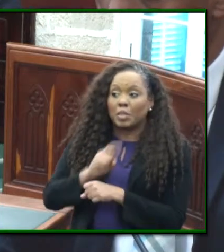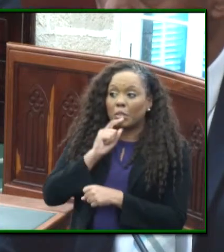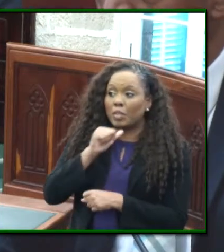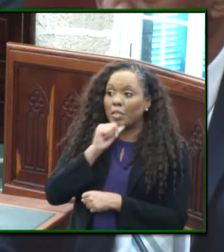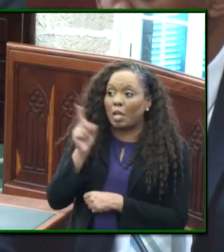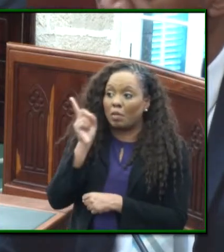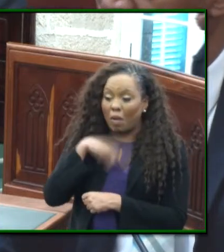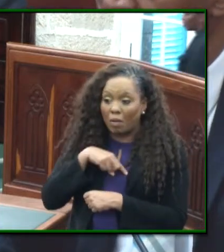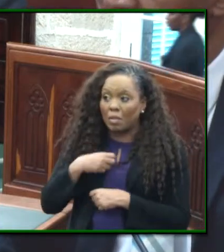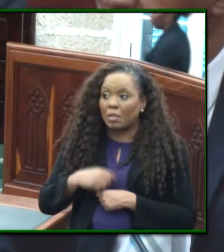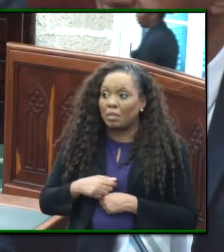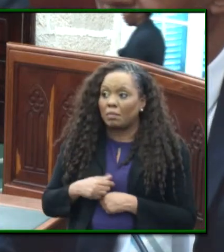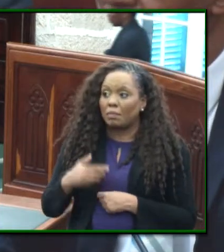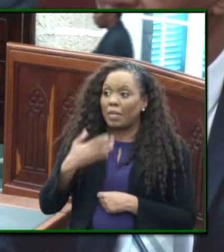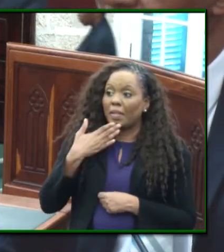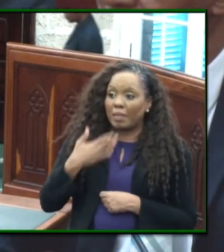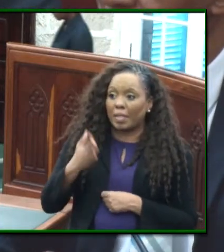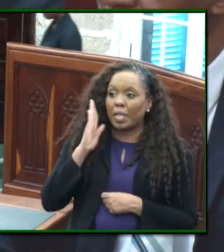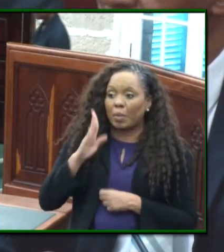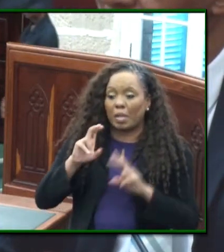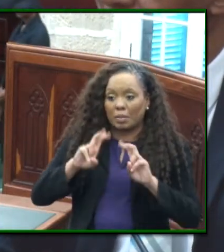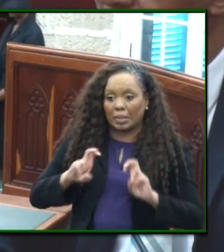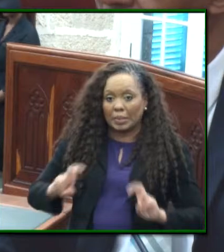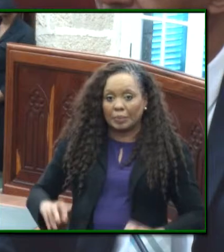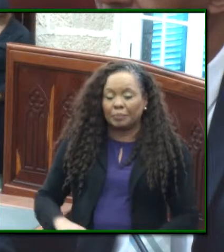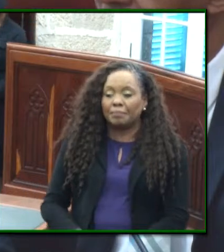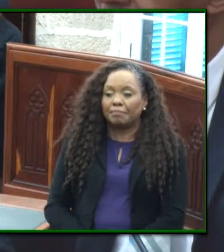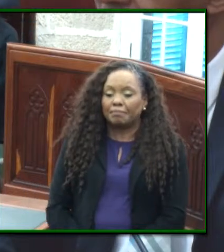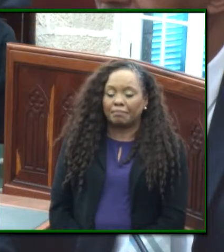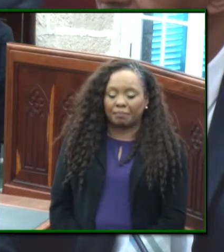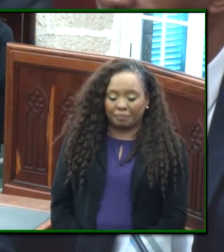your suggestion. It's one that we will look at.